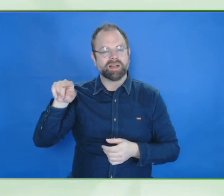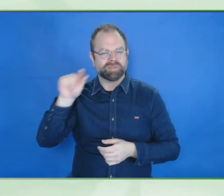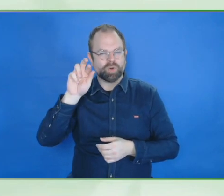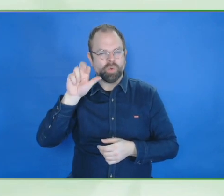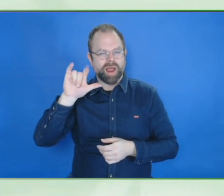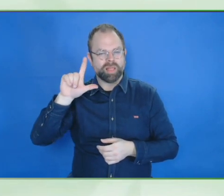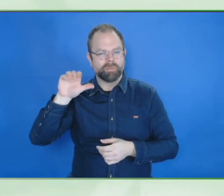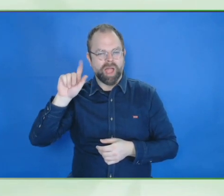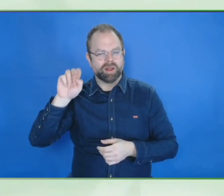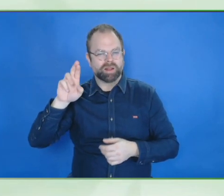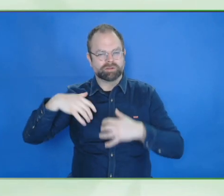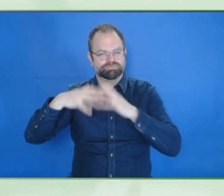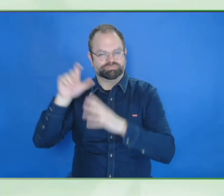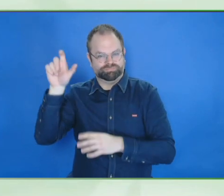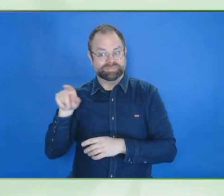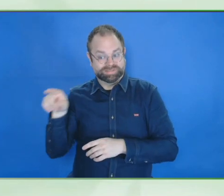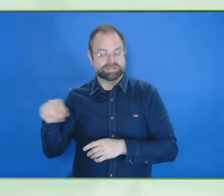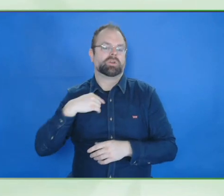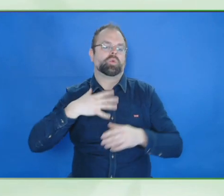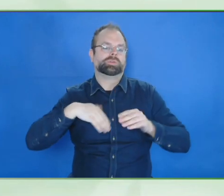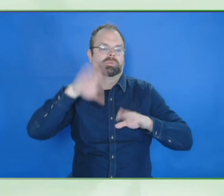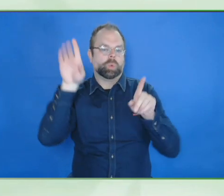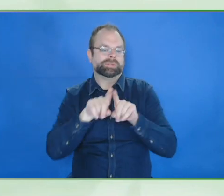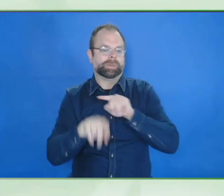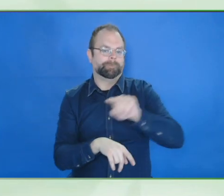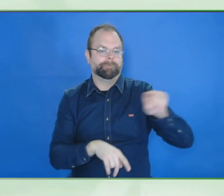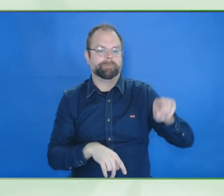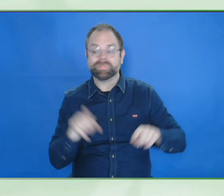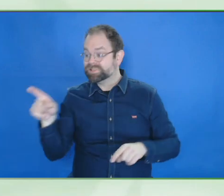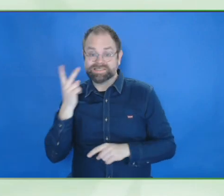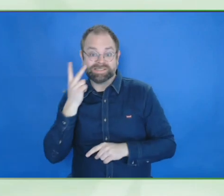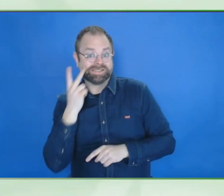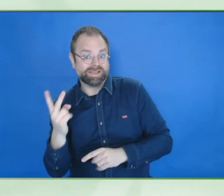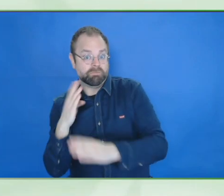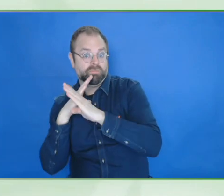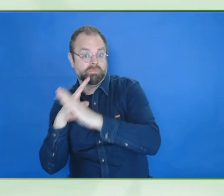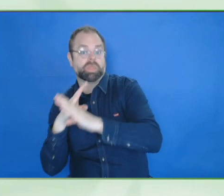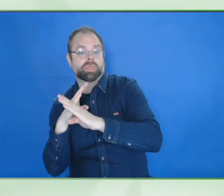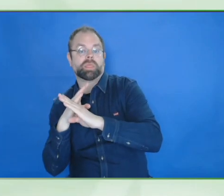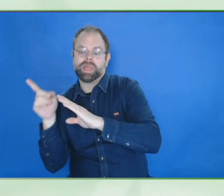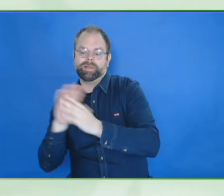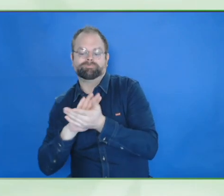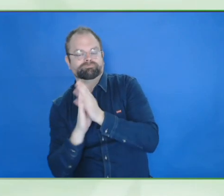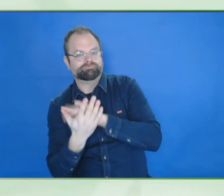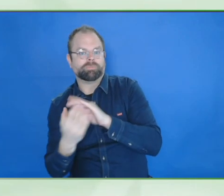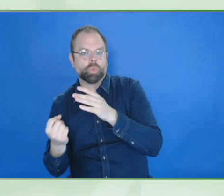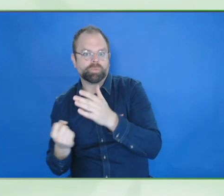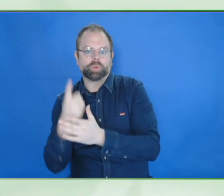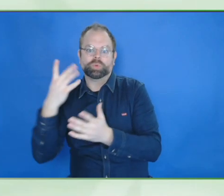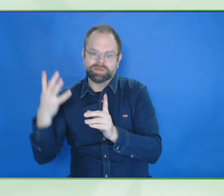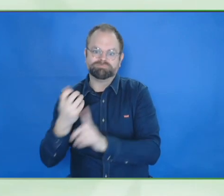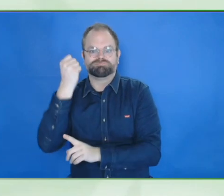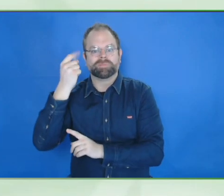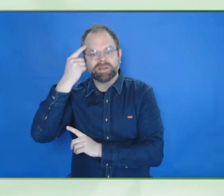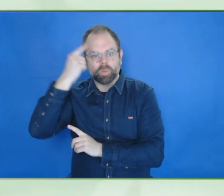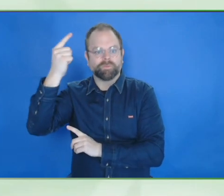I think before we move to Q&A, I'm going to go through the panel and ask everybody some follow-up questions, because I had so many questions after hearing some of this,